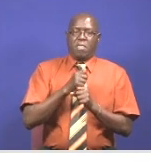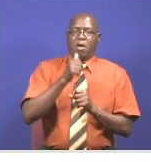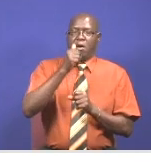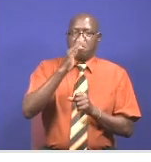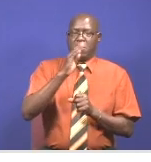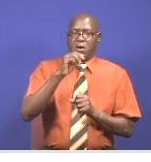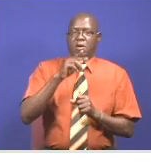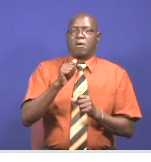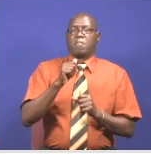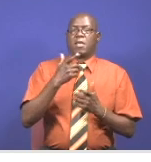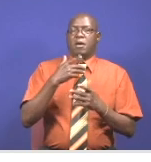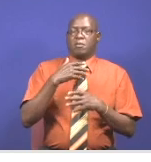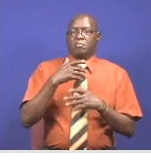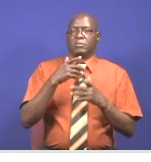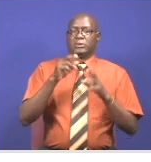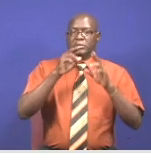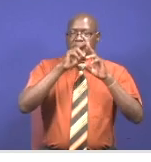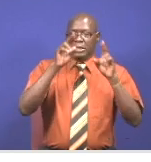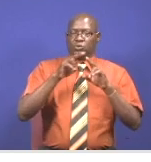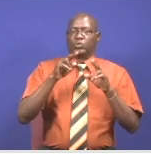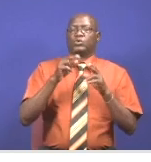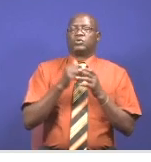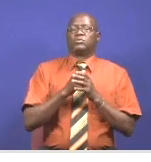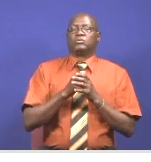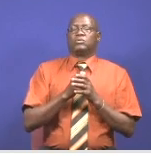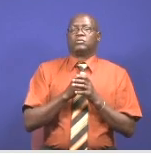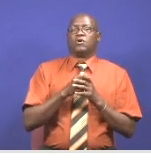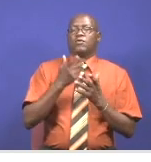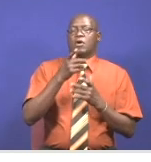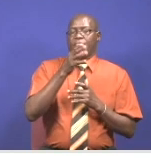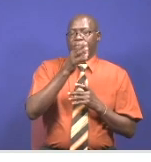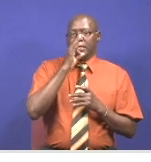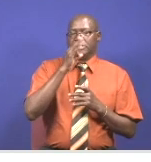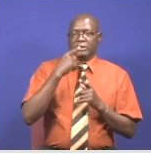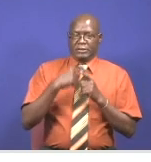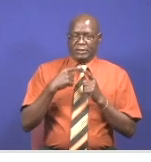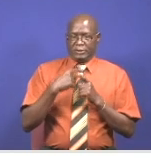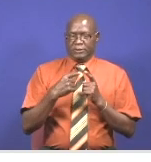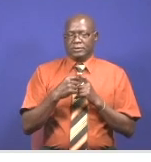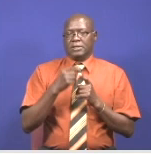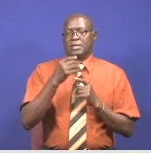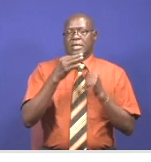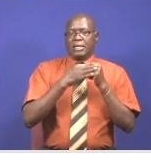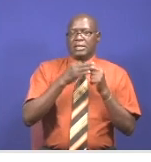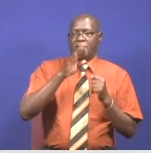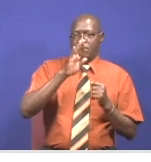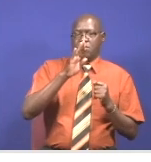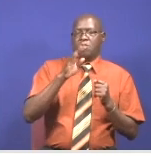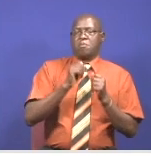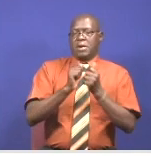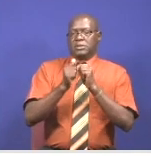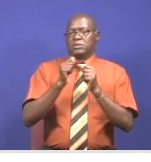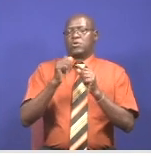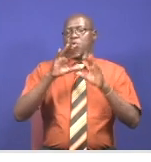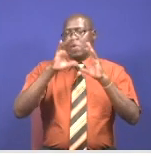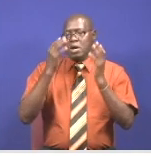on the international scene for 13 years. For Kenya Sevens, Ambaka played 284 matches at the World Rugby